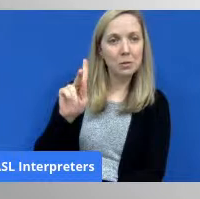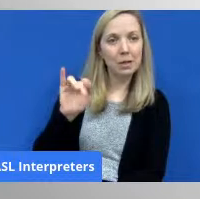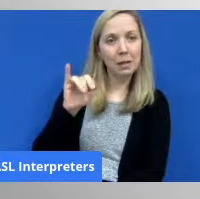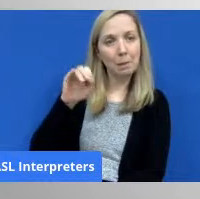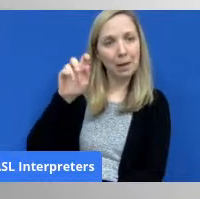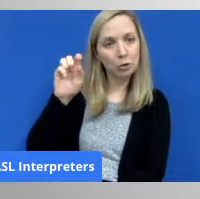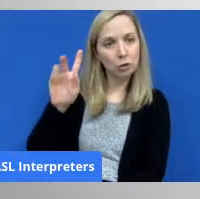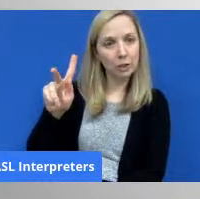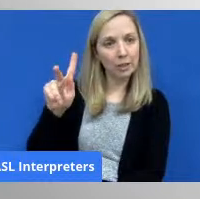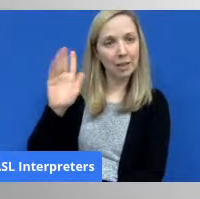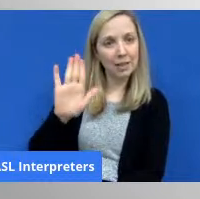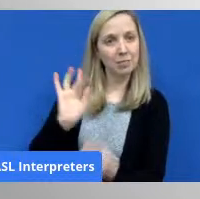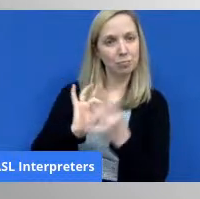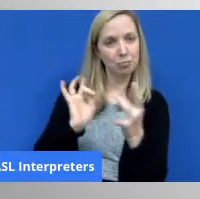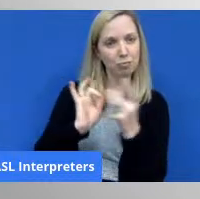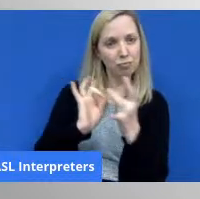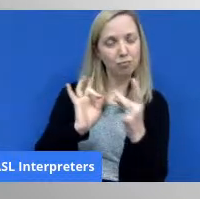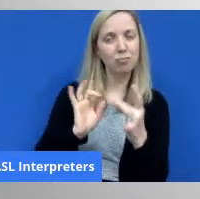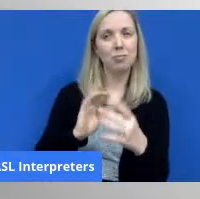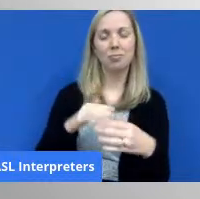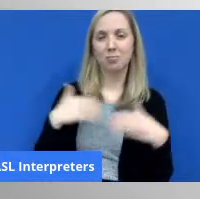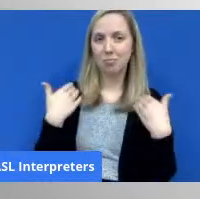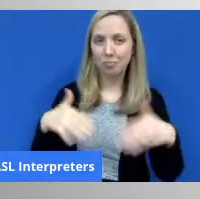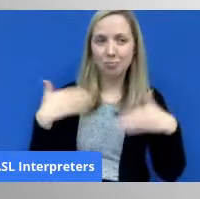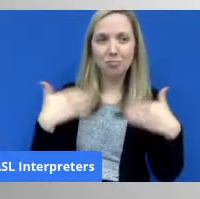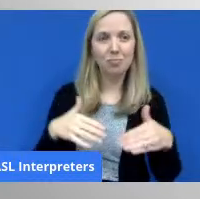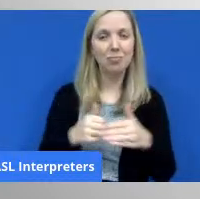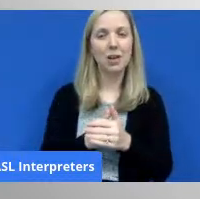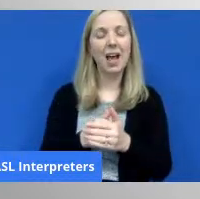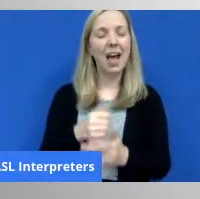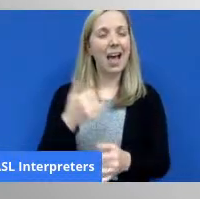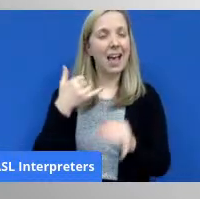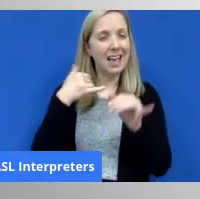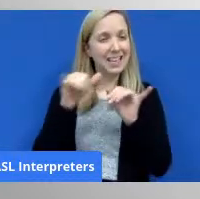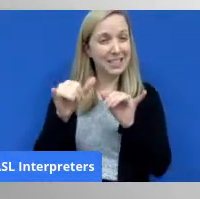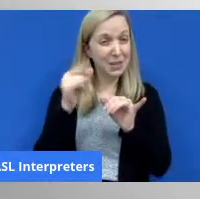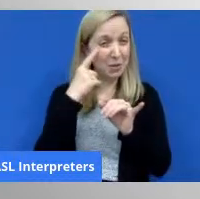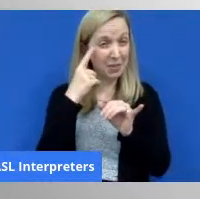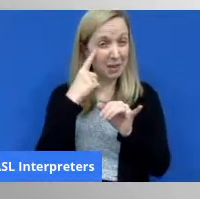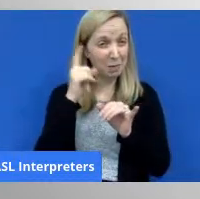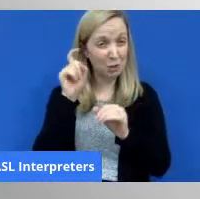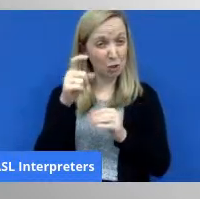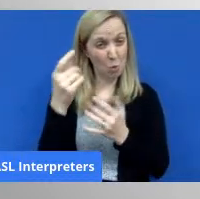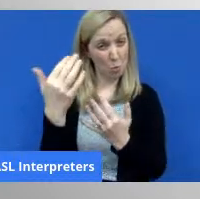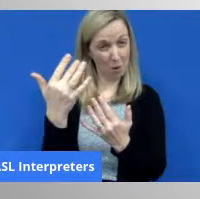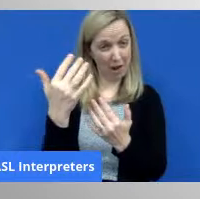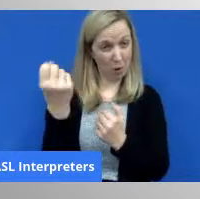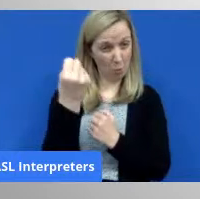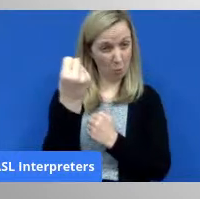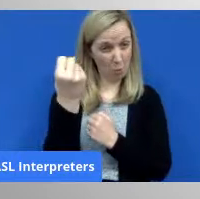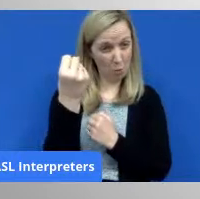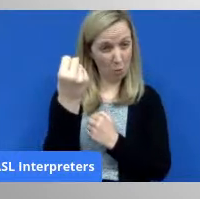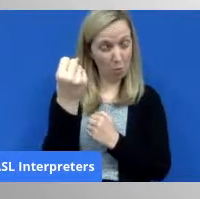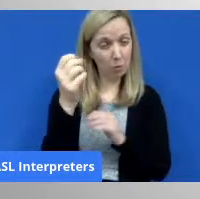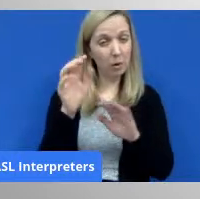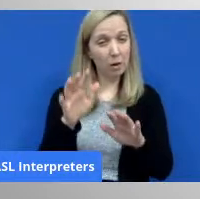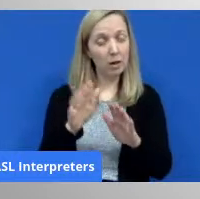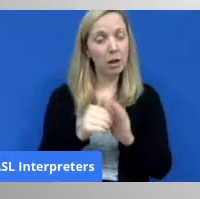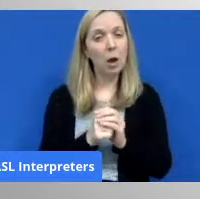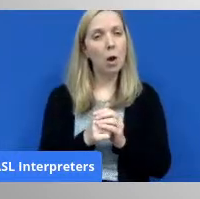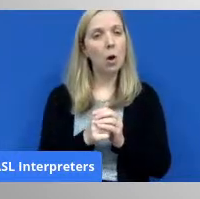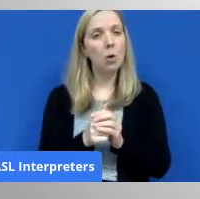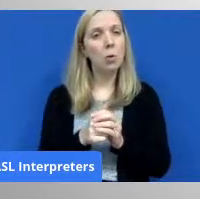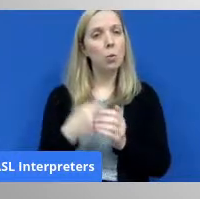shared with us today. I still feel like we need to wait before we get to that point, to